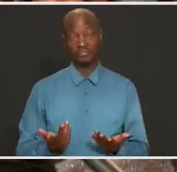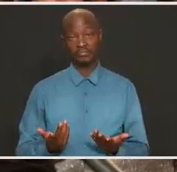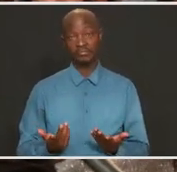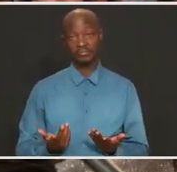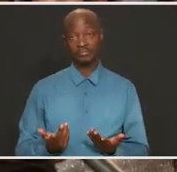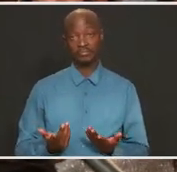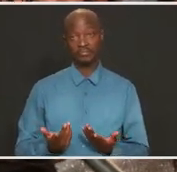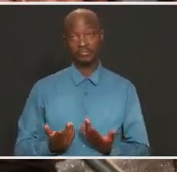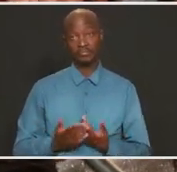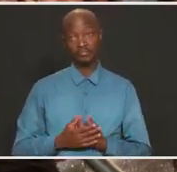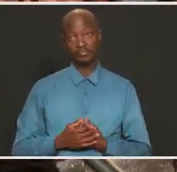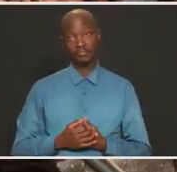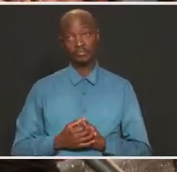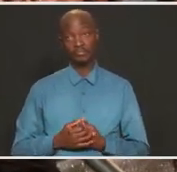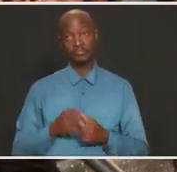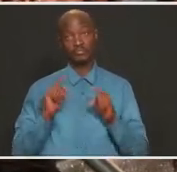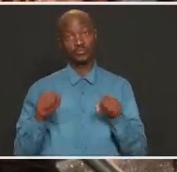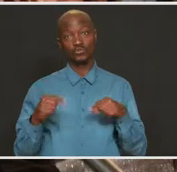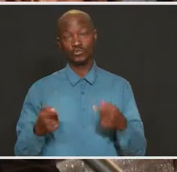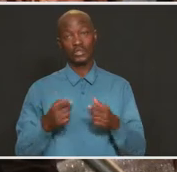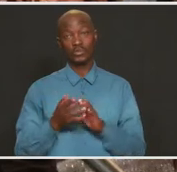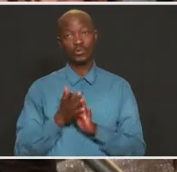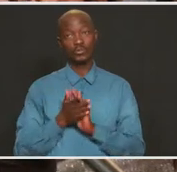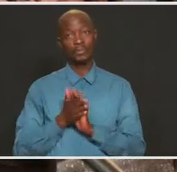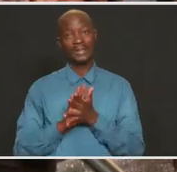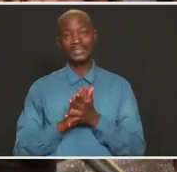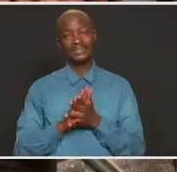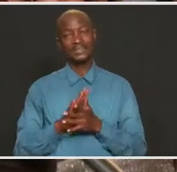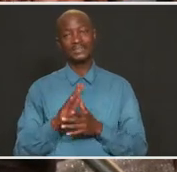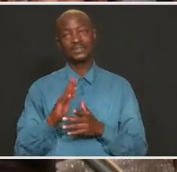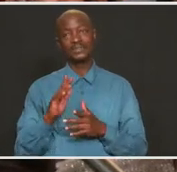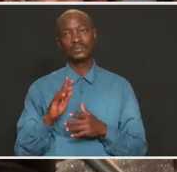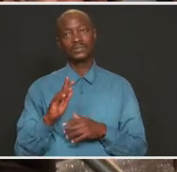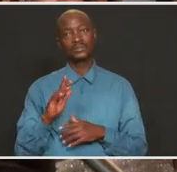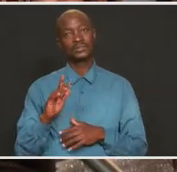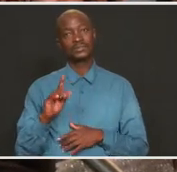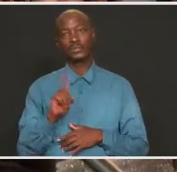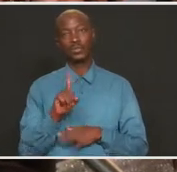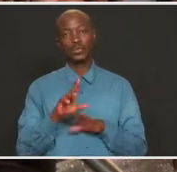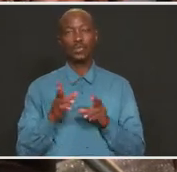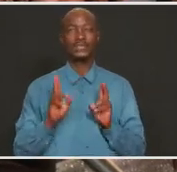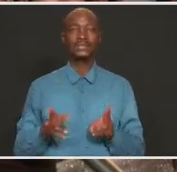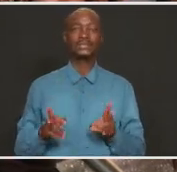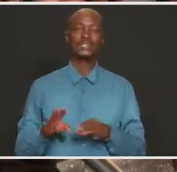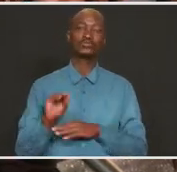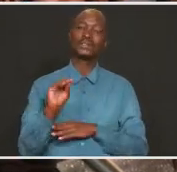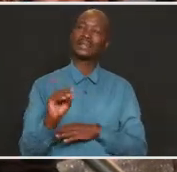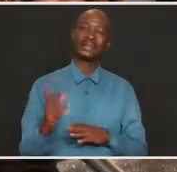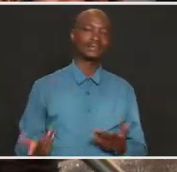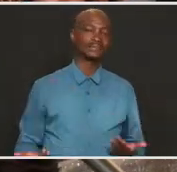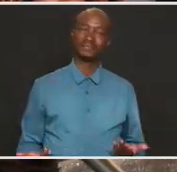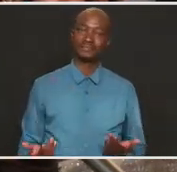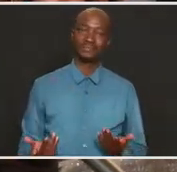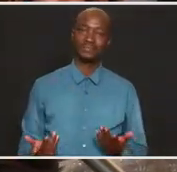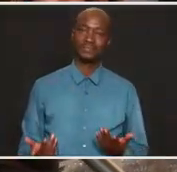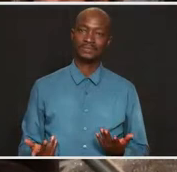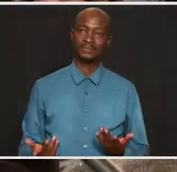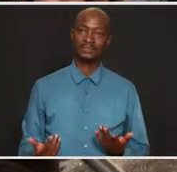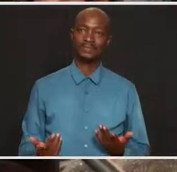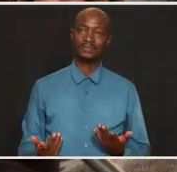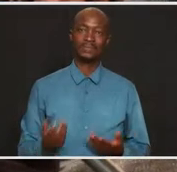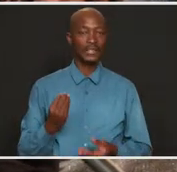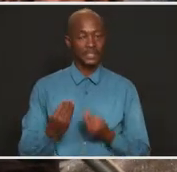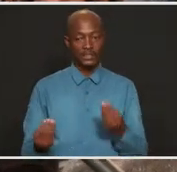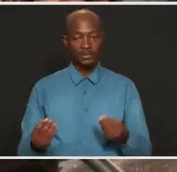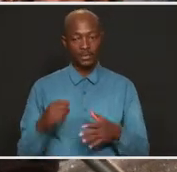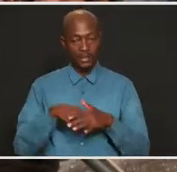and you cannot mess with what is naturally there children are